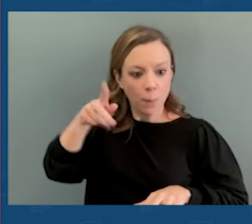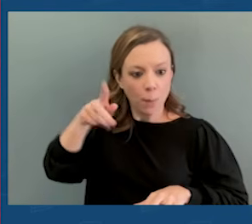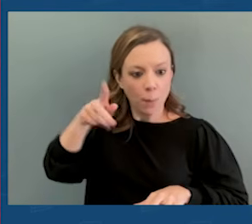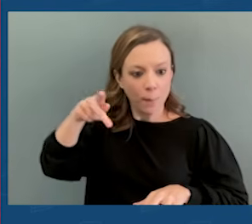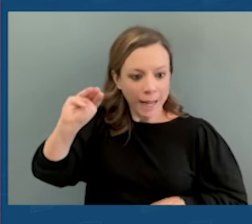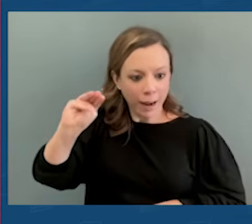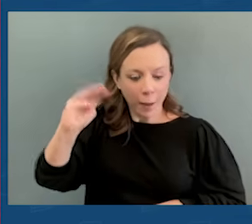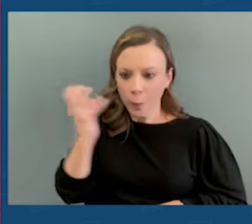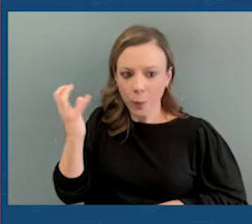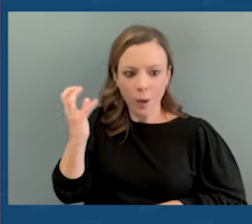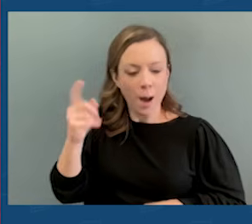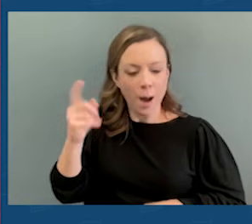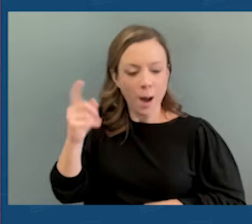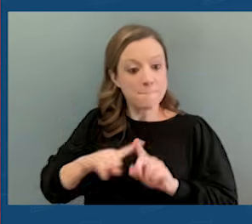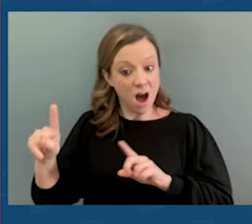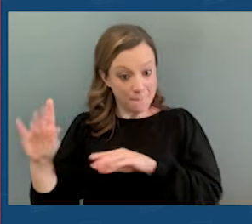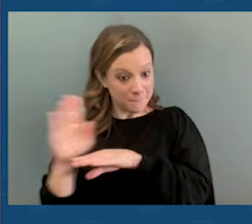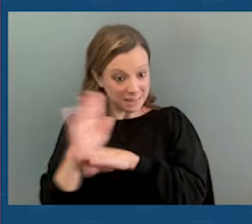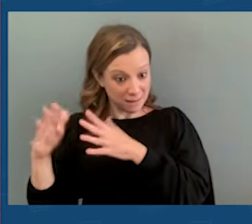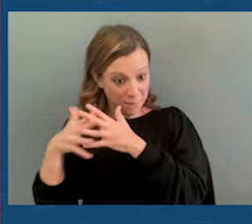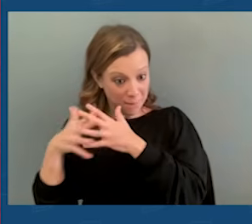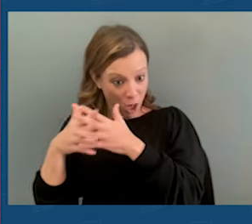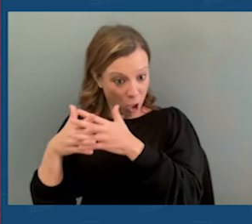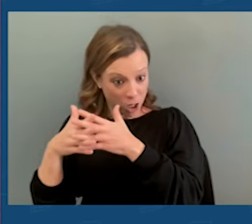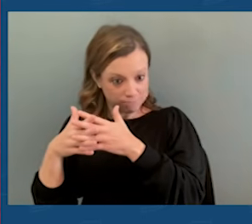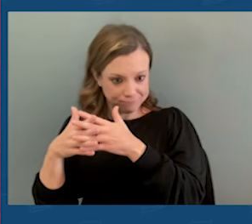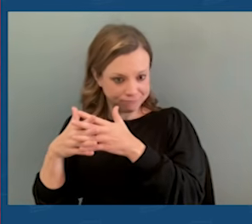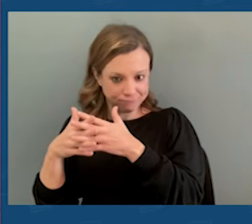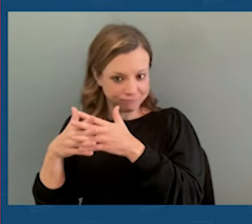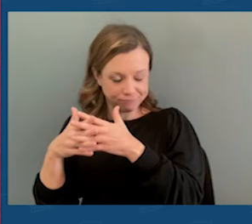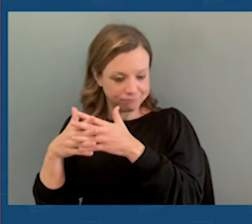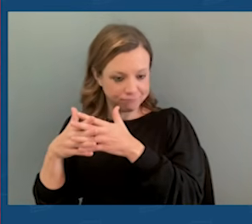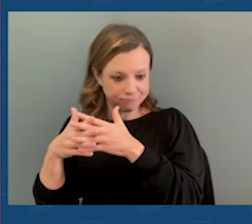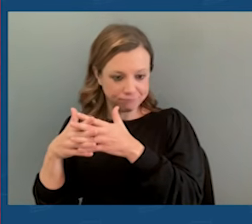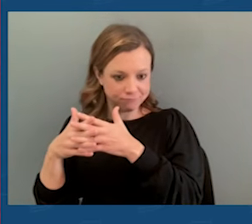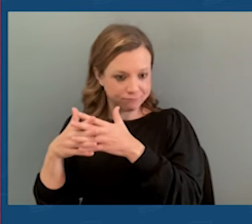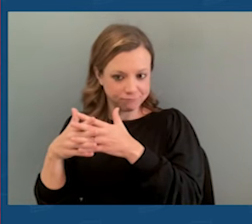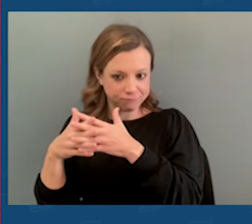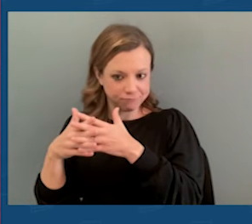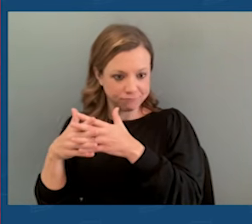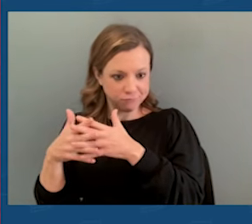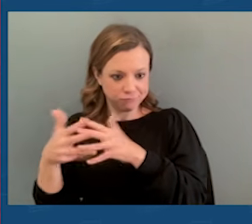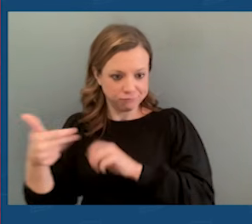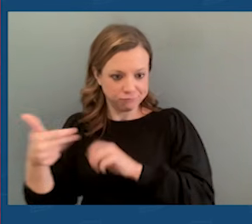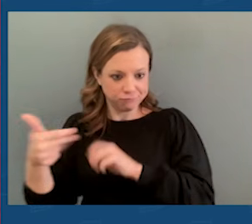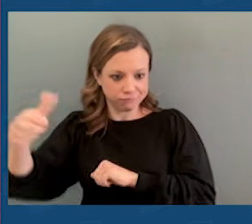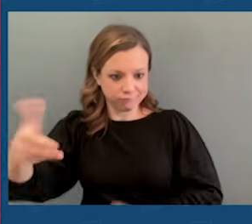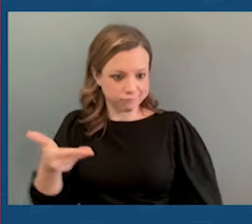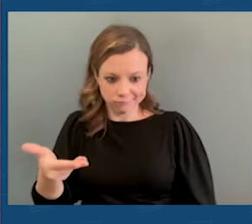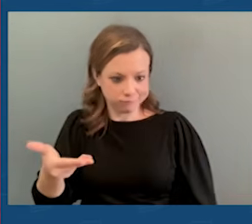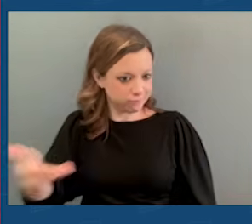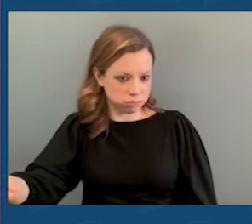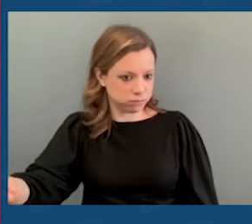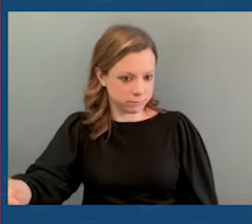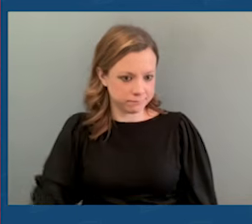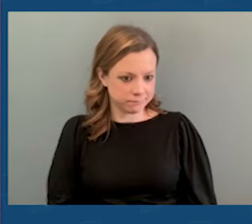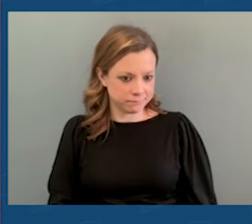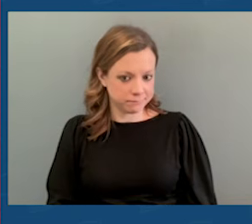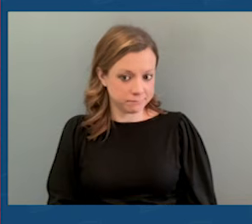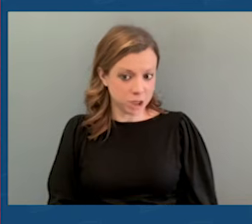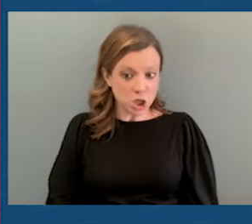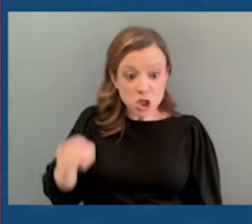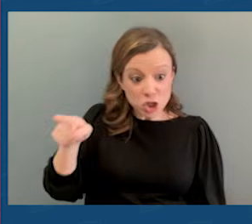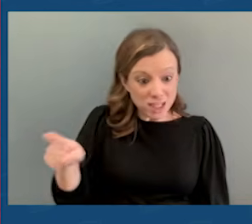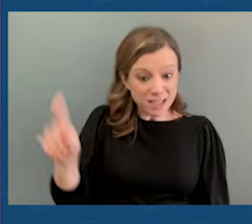But corporate America did not, would not hire her. She said she used to go by